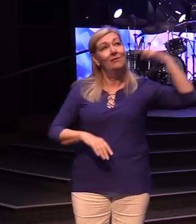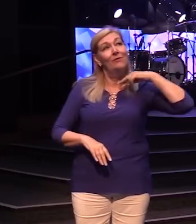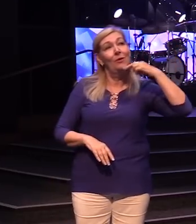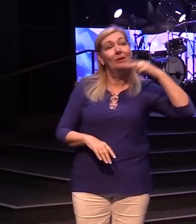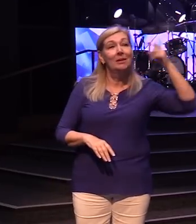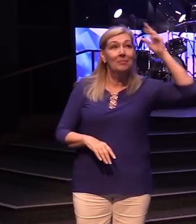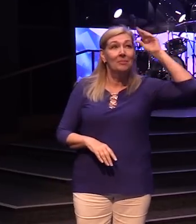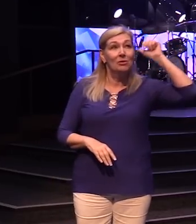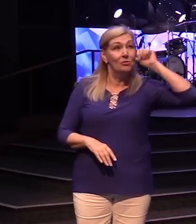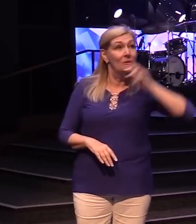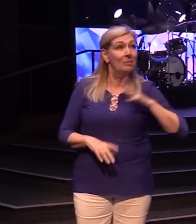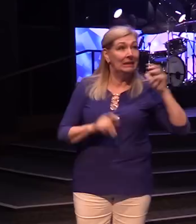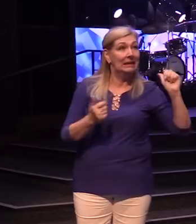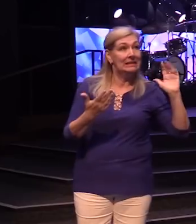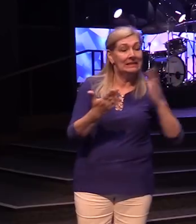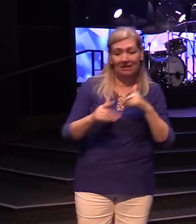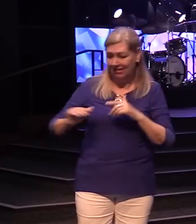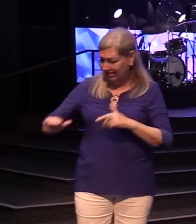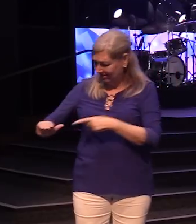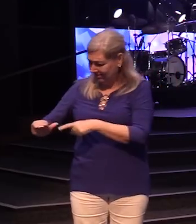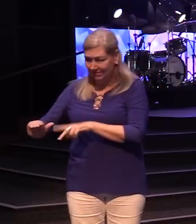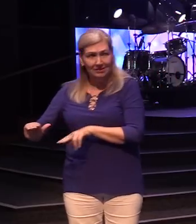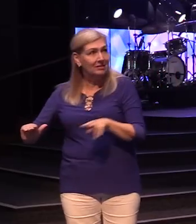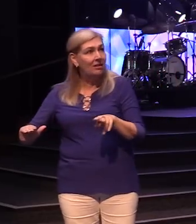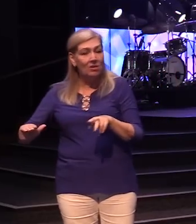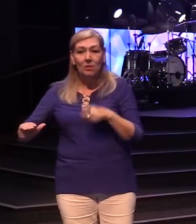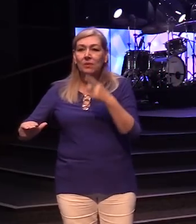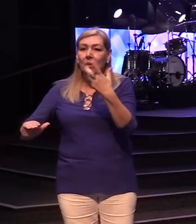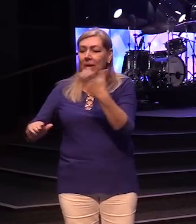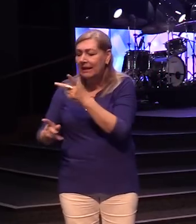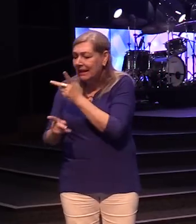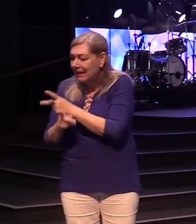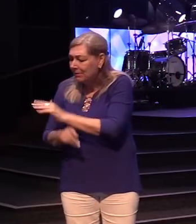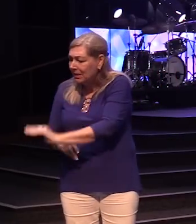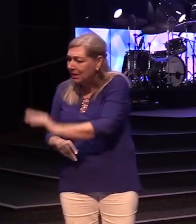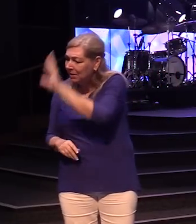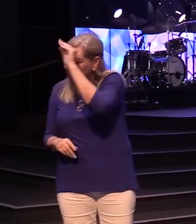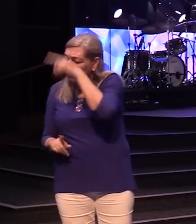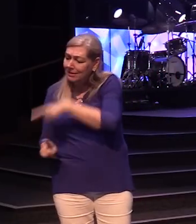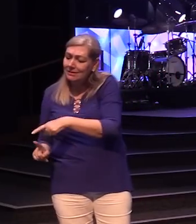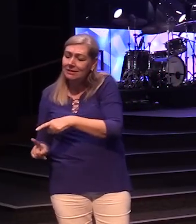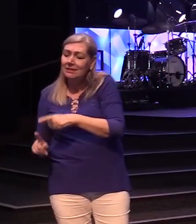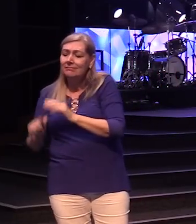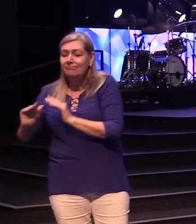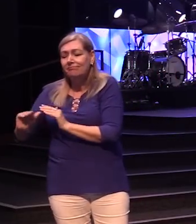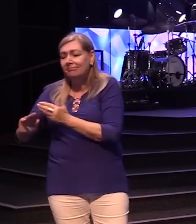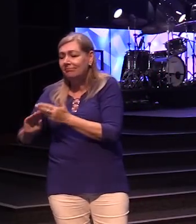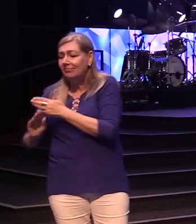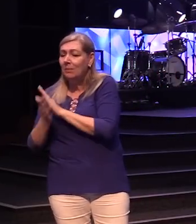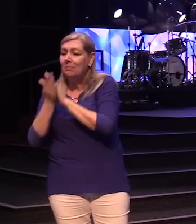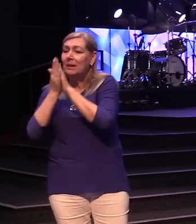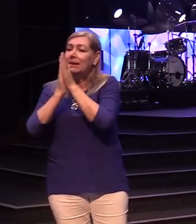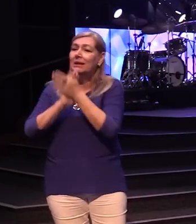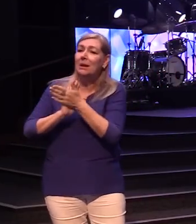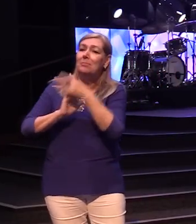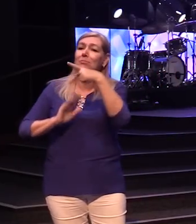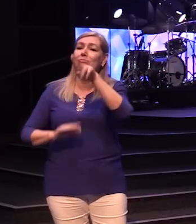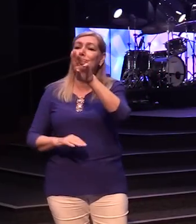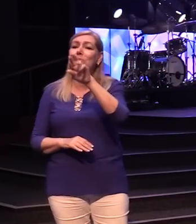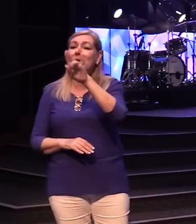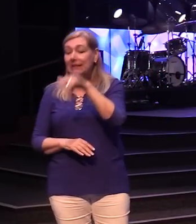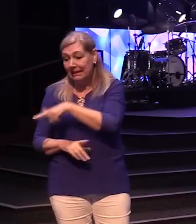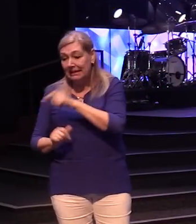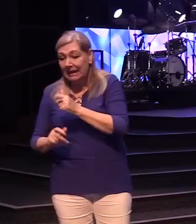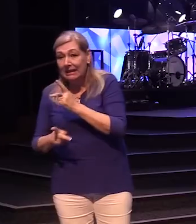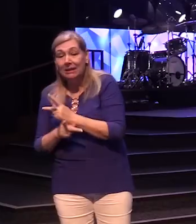voice couldn't sing. They wanted to preserve that prepubescent male voice, that little boy's voice.